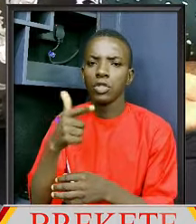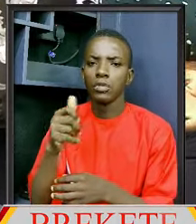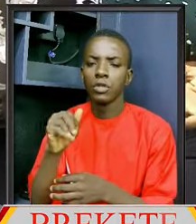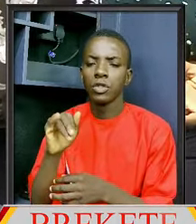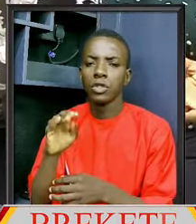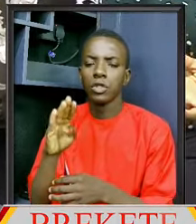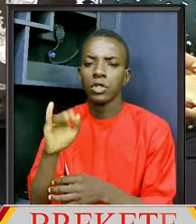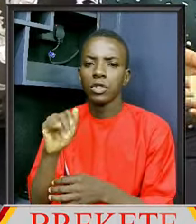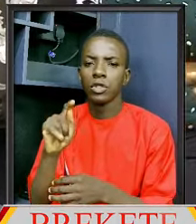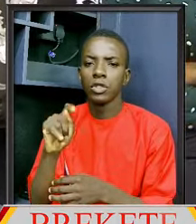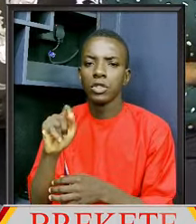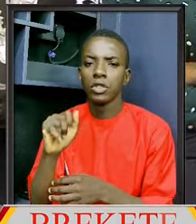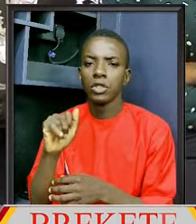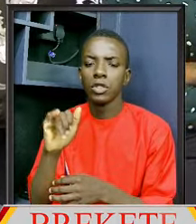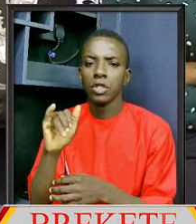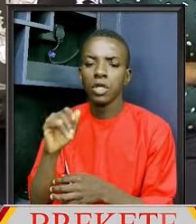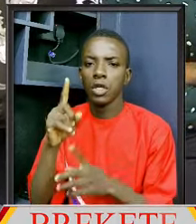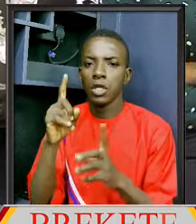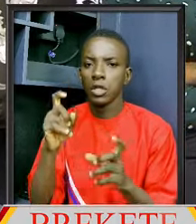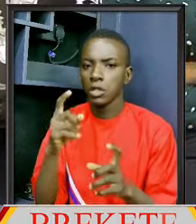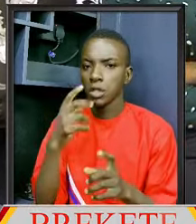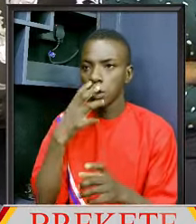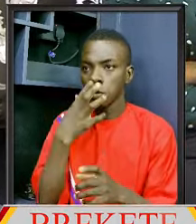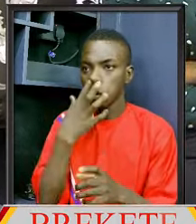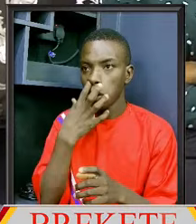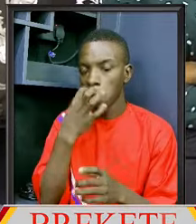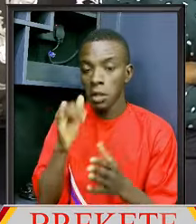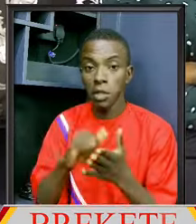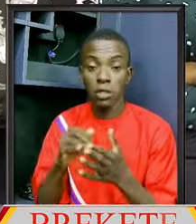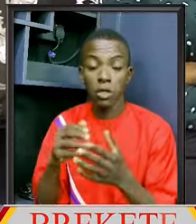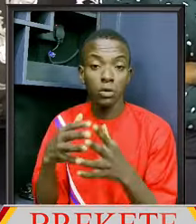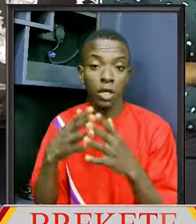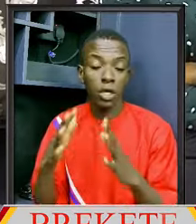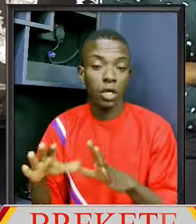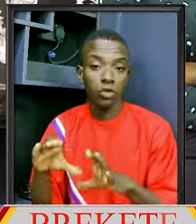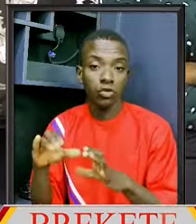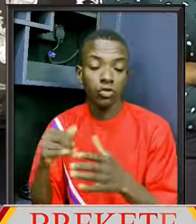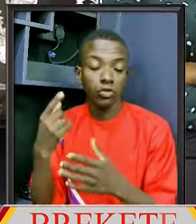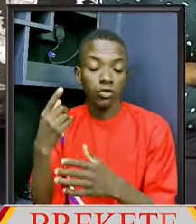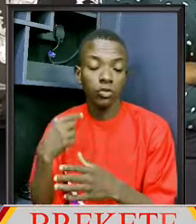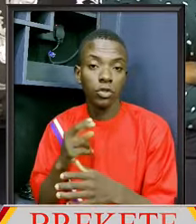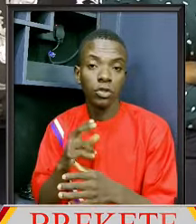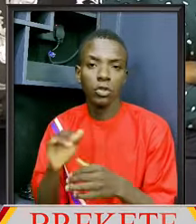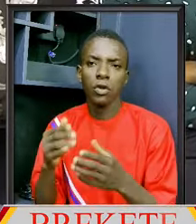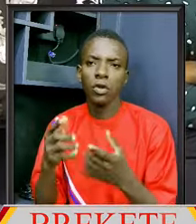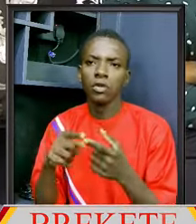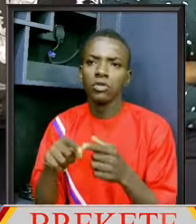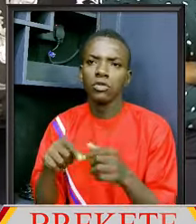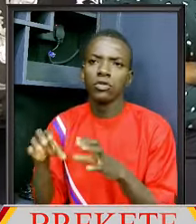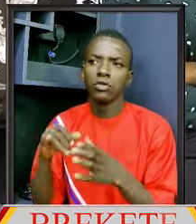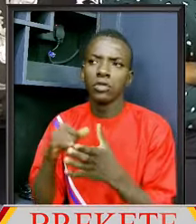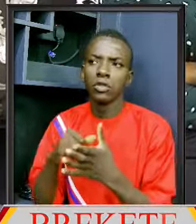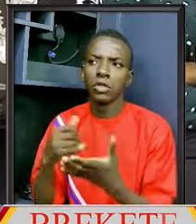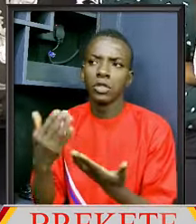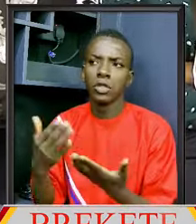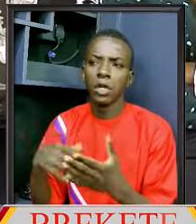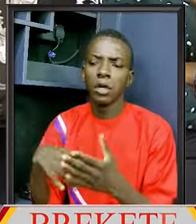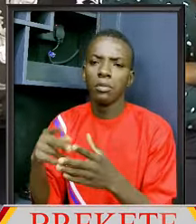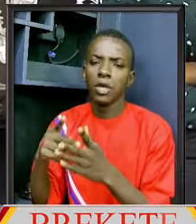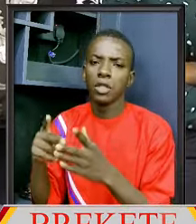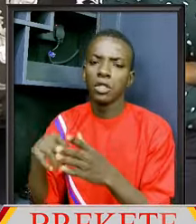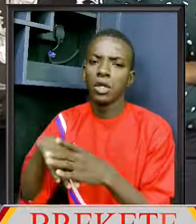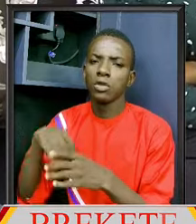exam. Now so Yoruba people they do also. Yes. If I won't go from here now, go practice outside